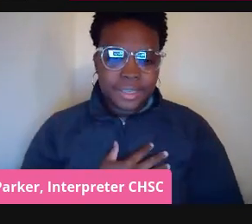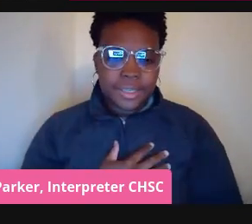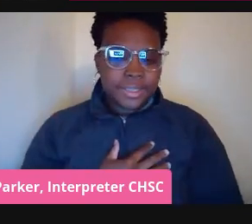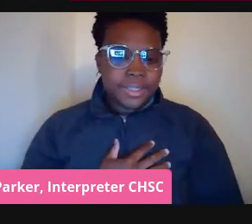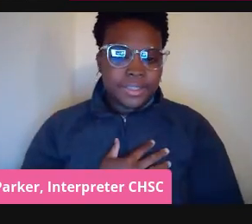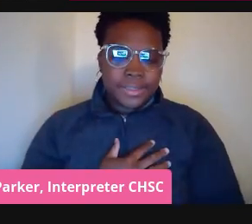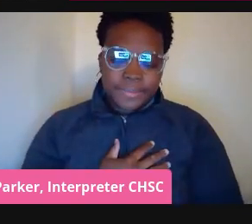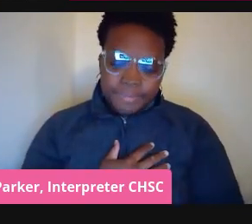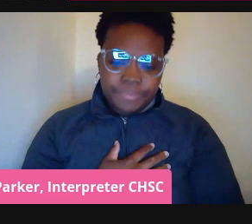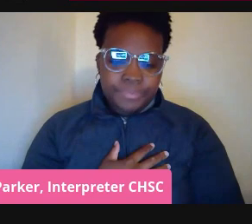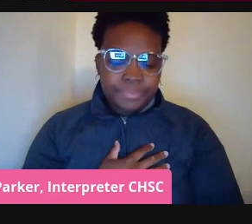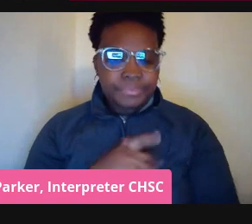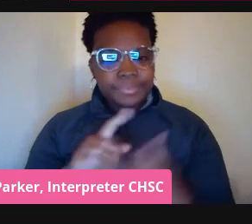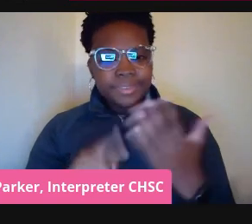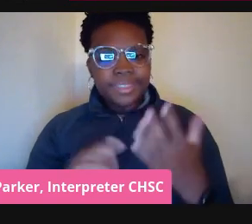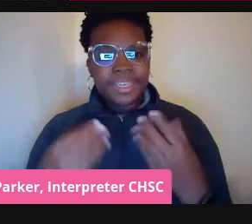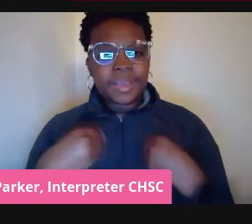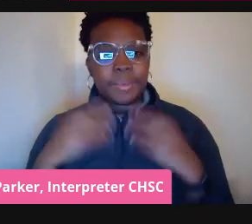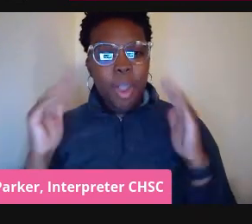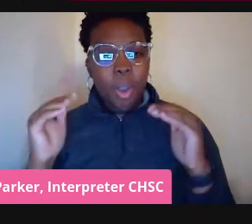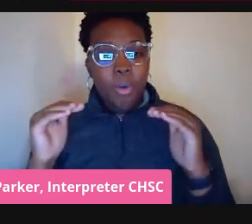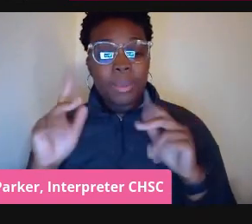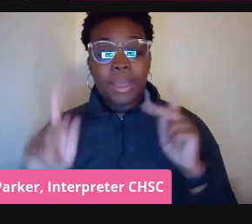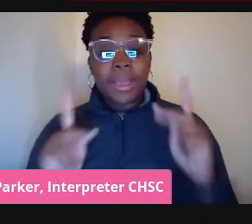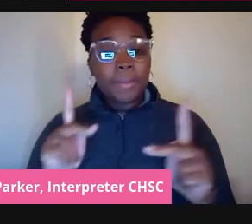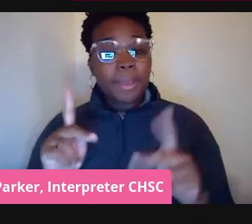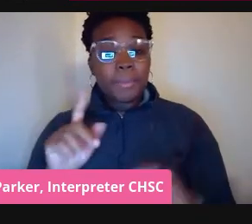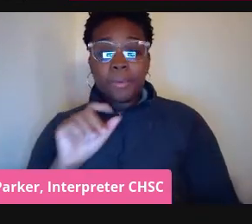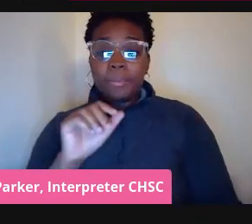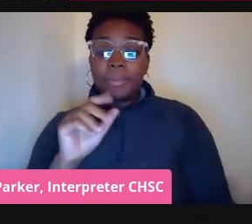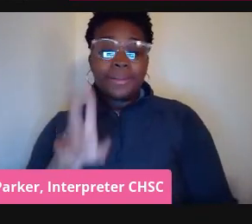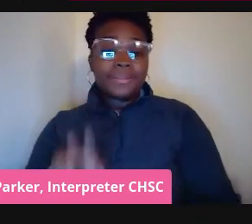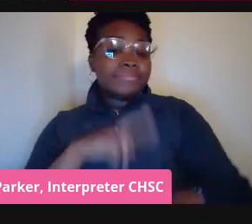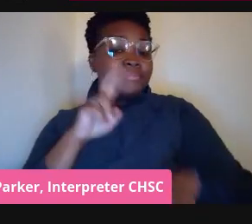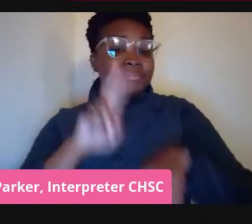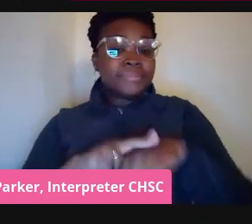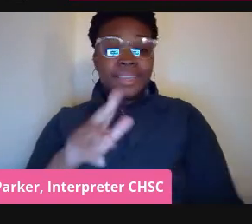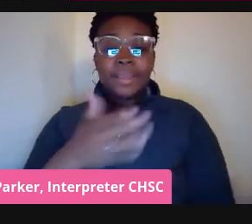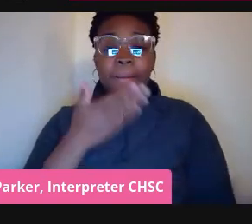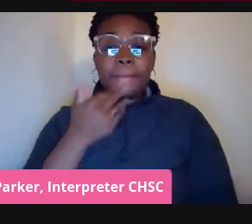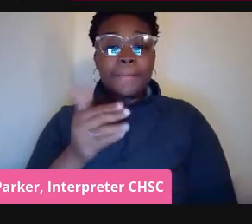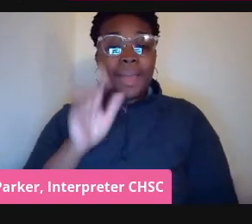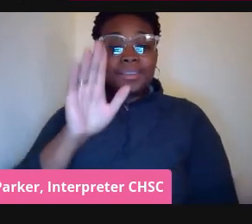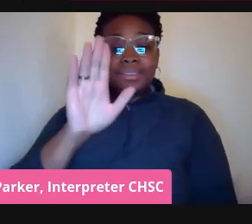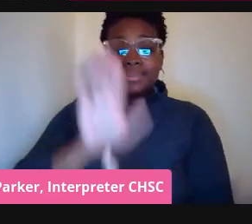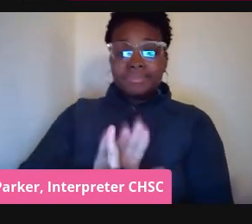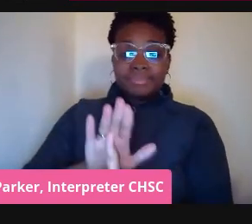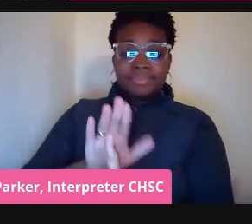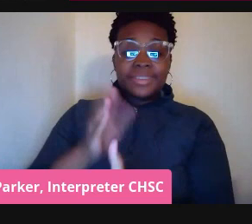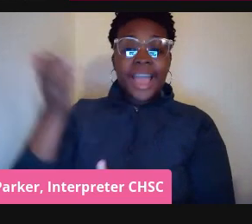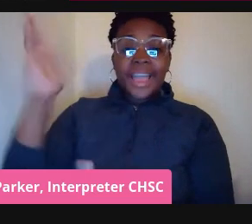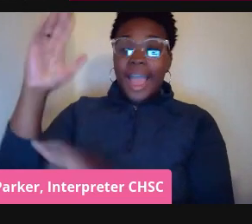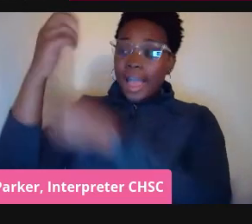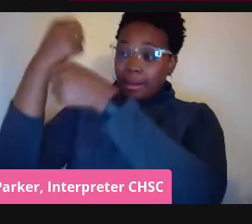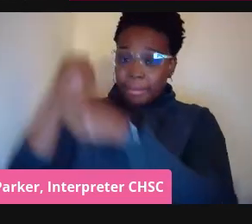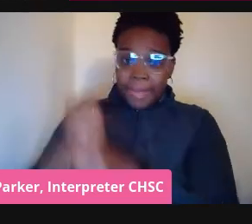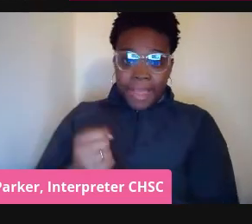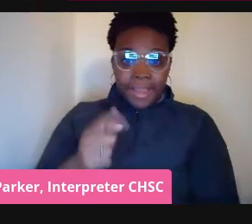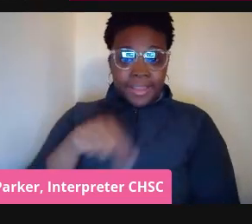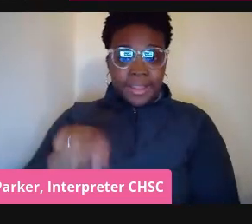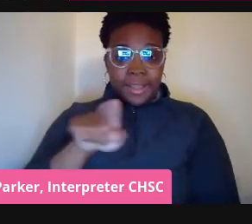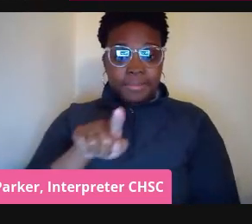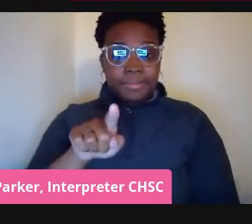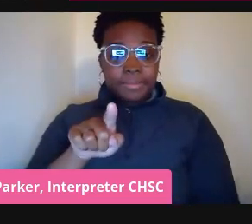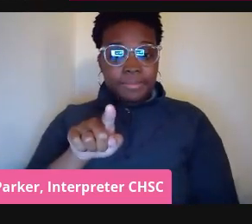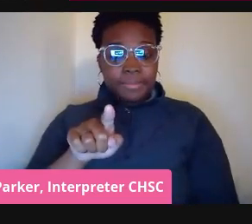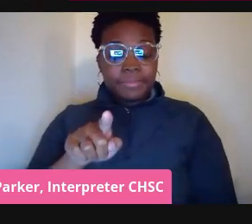those kind of things give me hope. When I see people being authentic, being their best self, being who God made them, that's what gives me hope. You